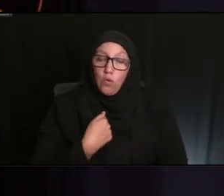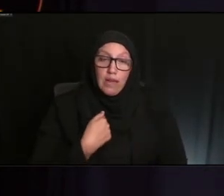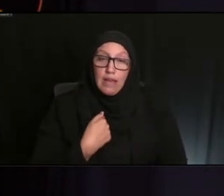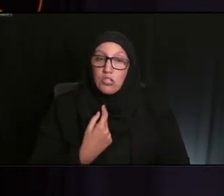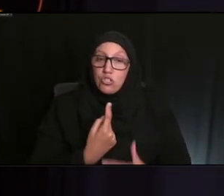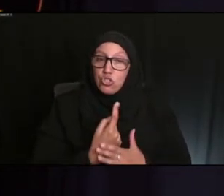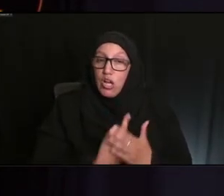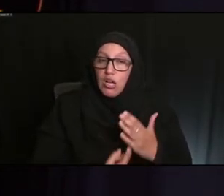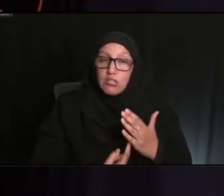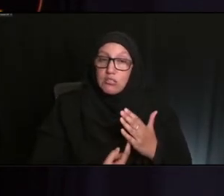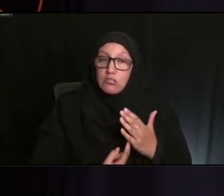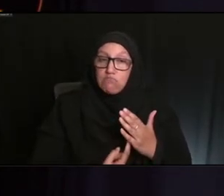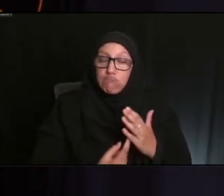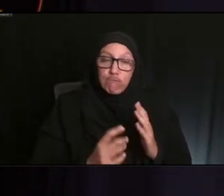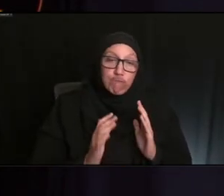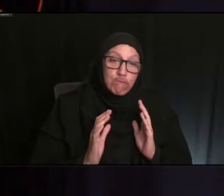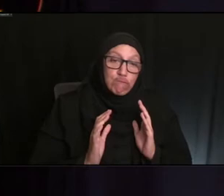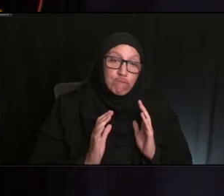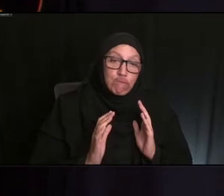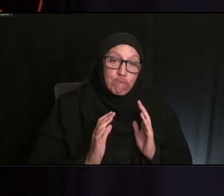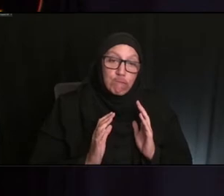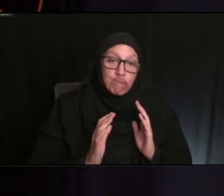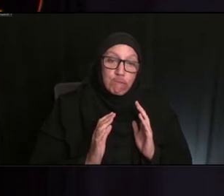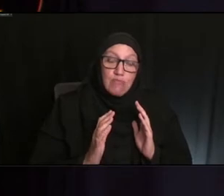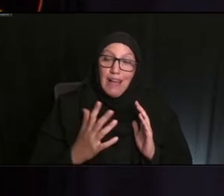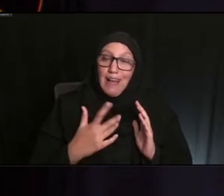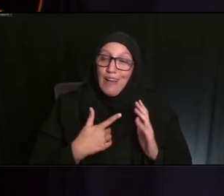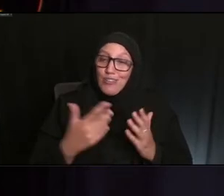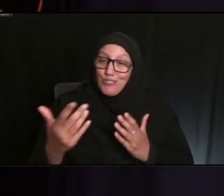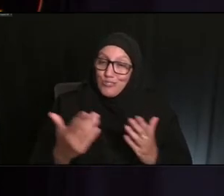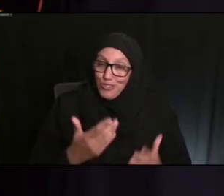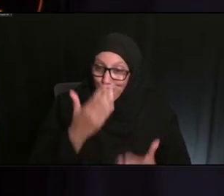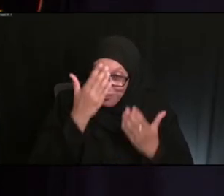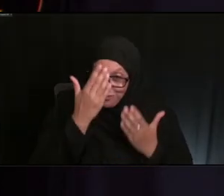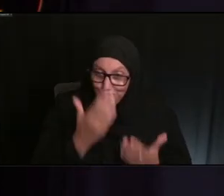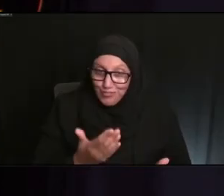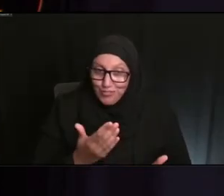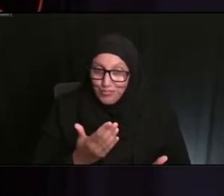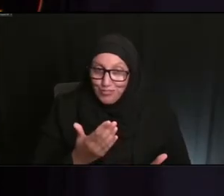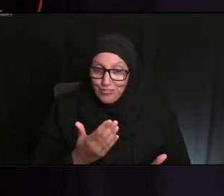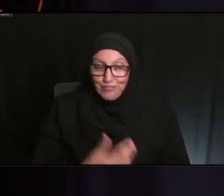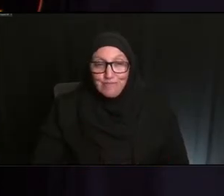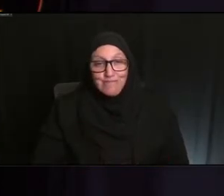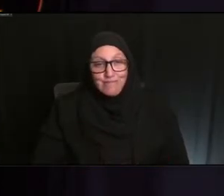am supposed to be a servant. I'm his.